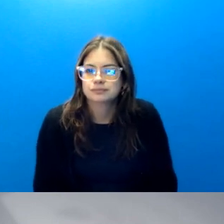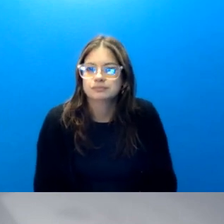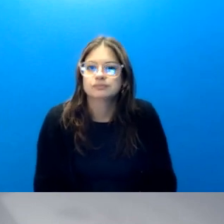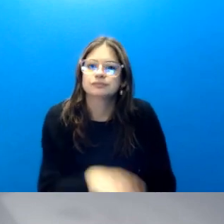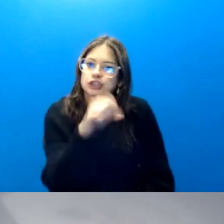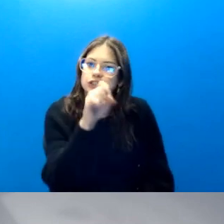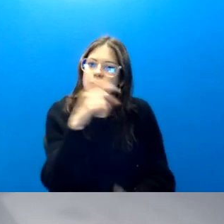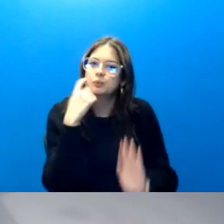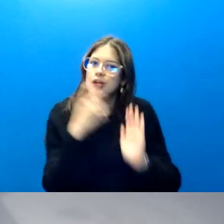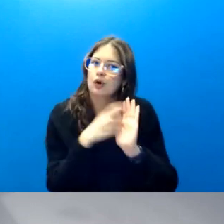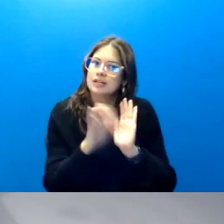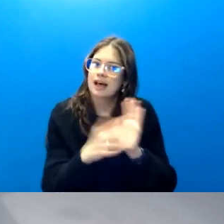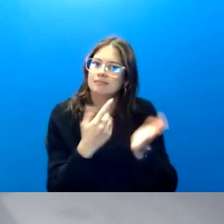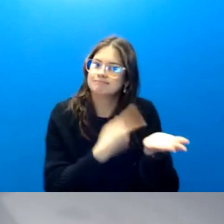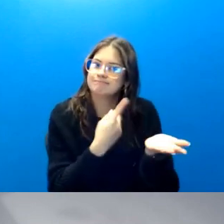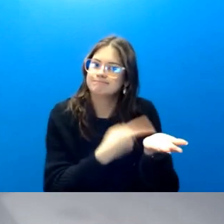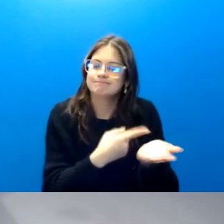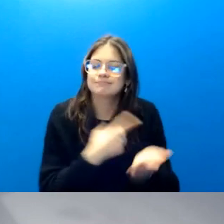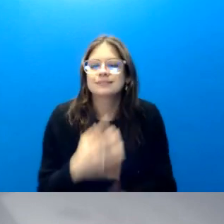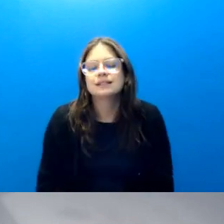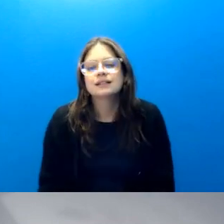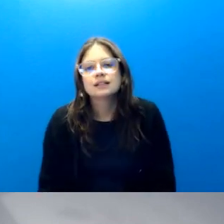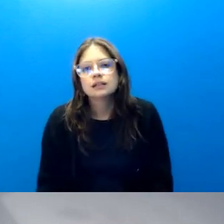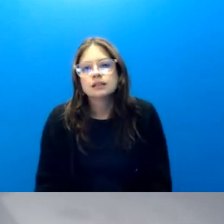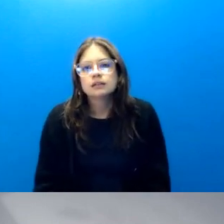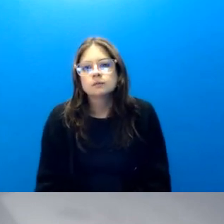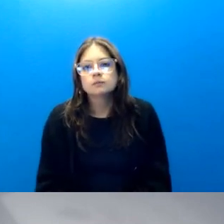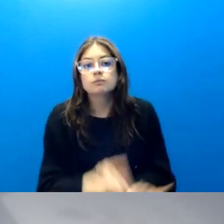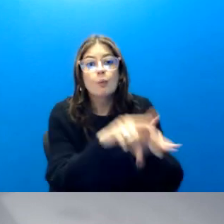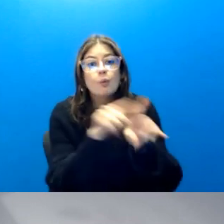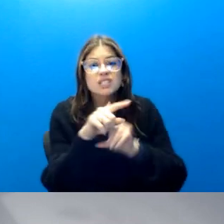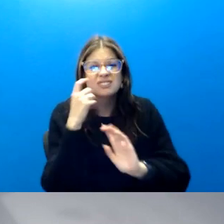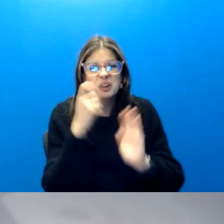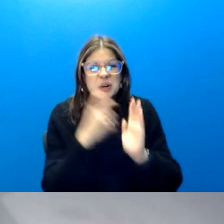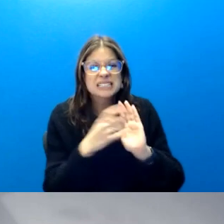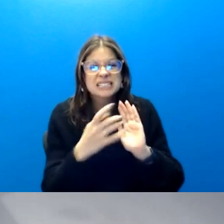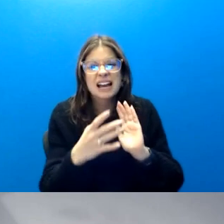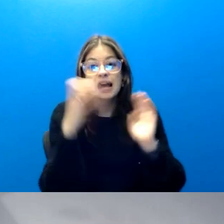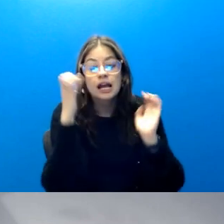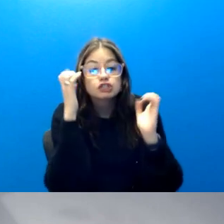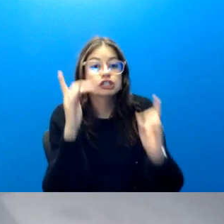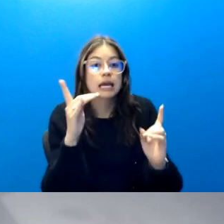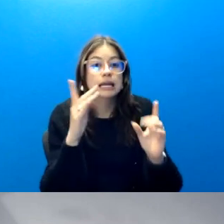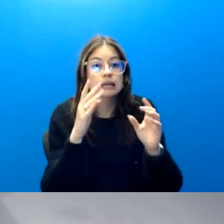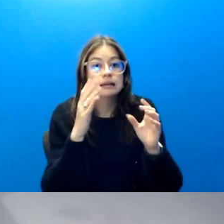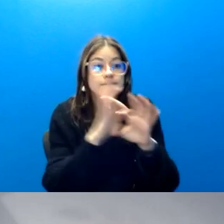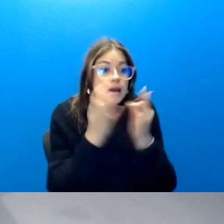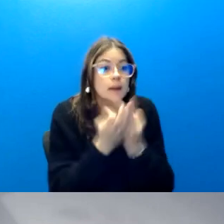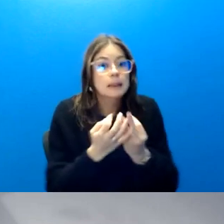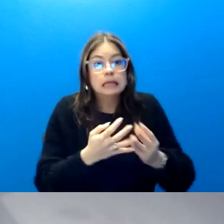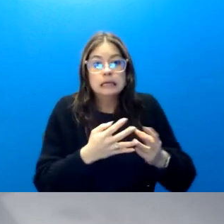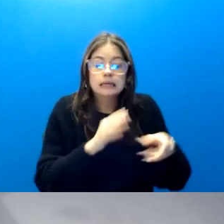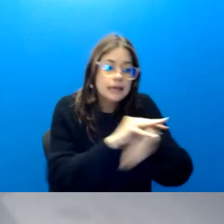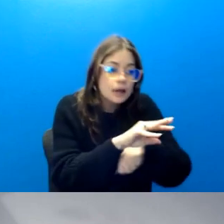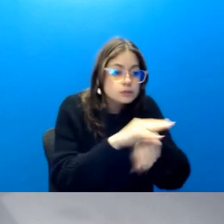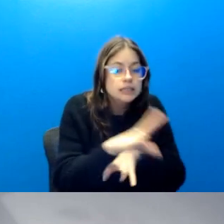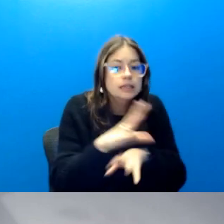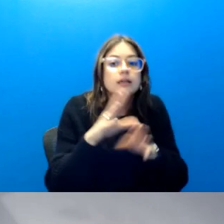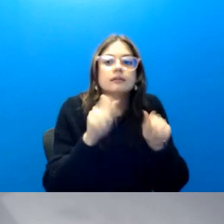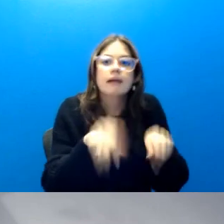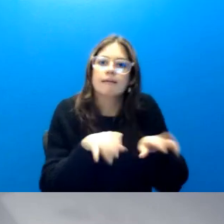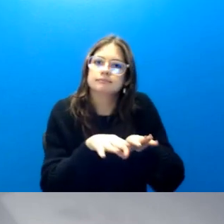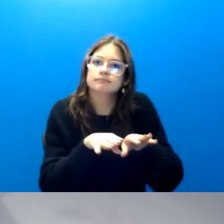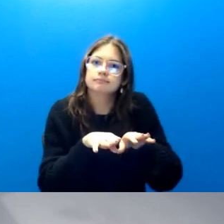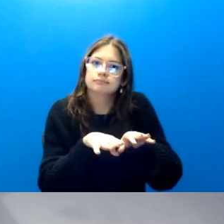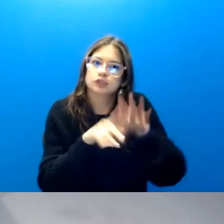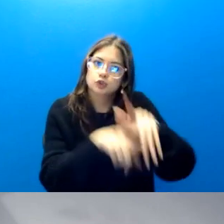yes, we do find that sometimes. We've also found that sometimes by educating them and doing the counseling, that opens up that